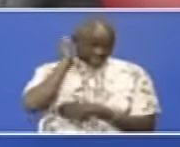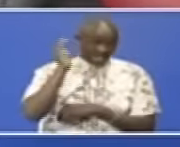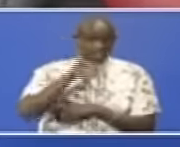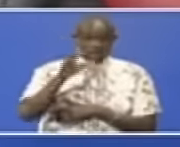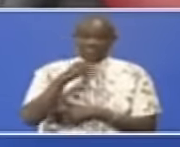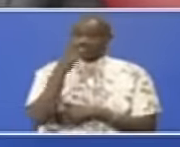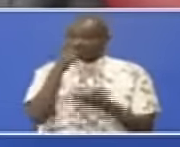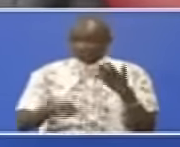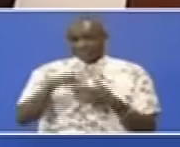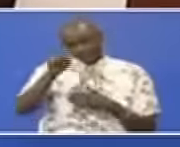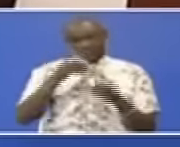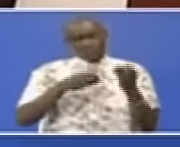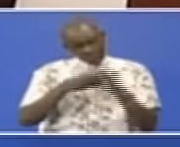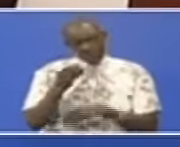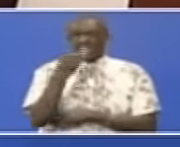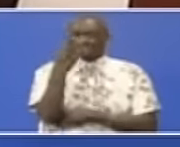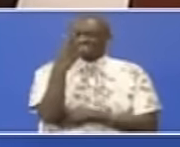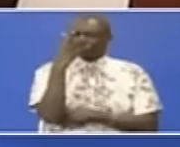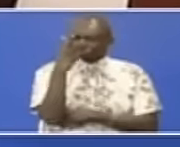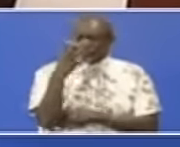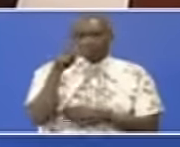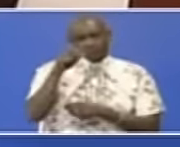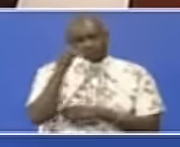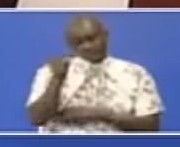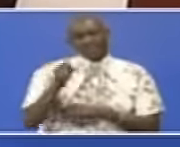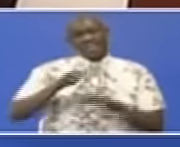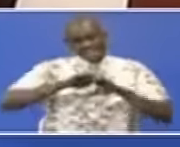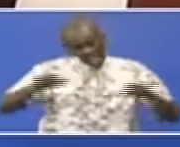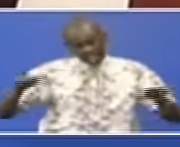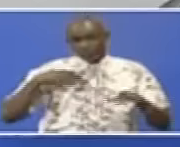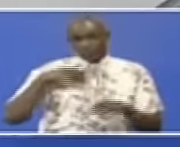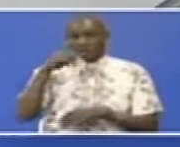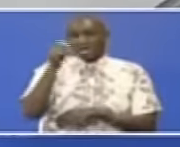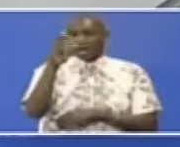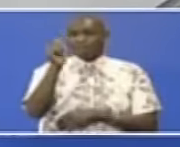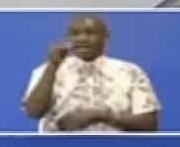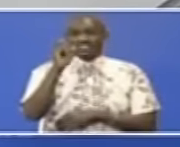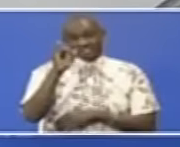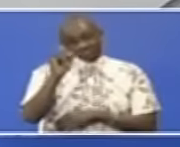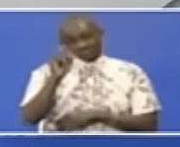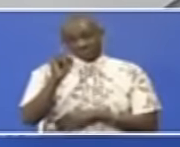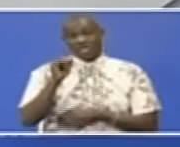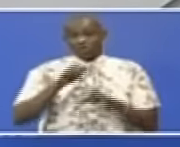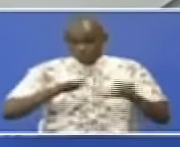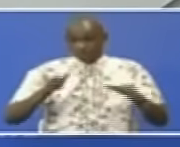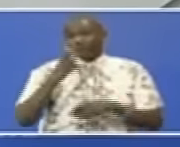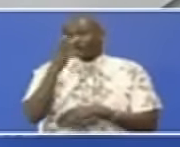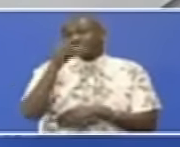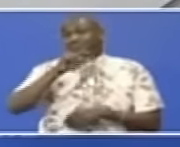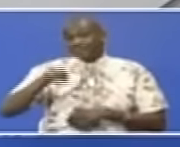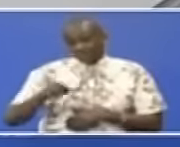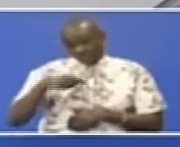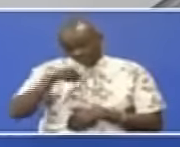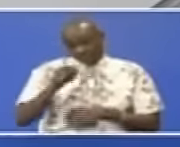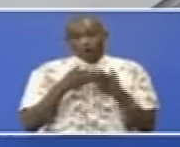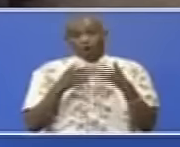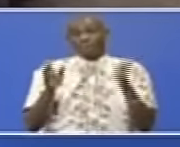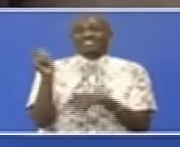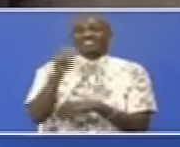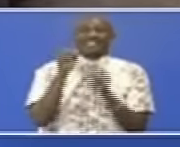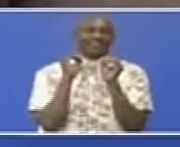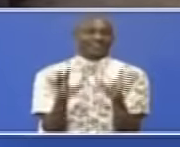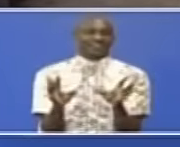Iria of purchasing 34.5-acre piece of land along the Kenol-Kabati Road worth 340 million shillings by evading the open tender method.